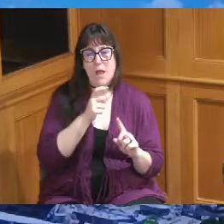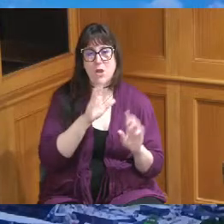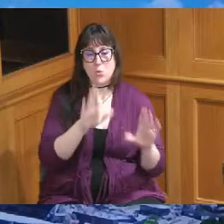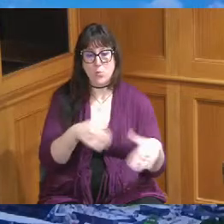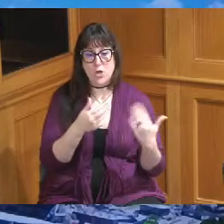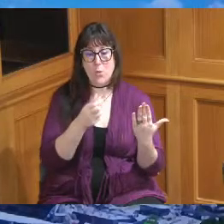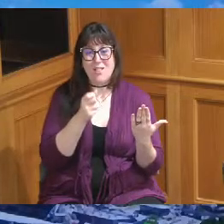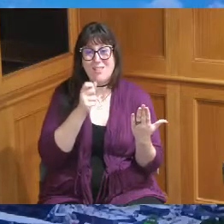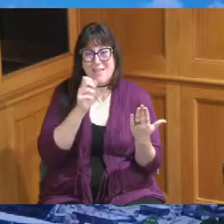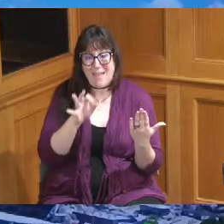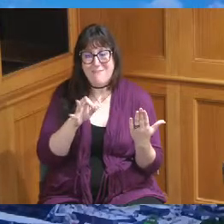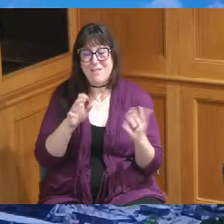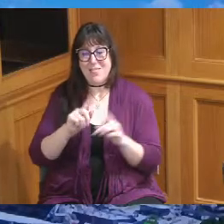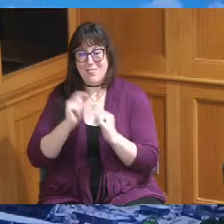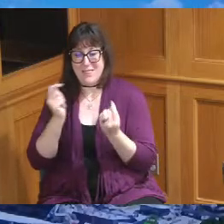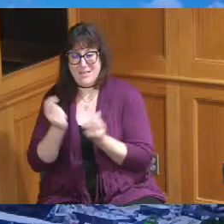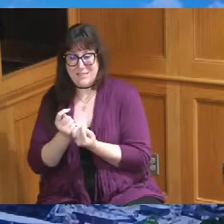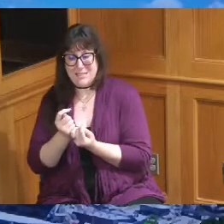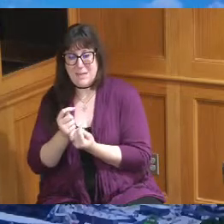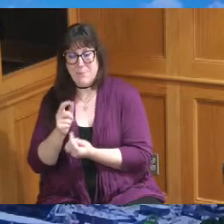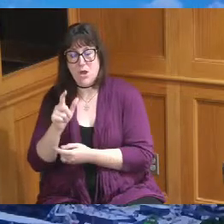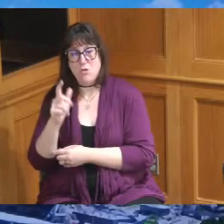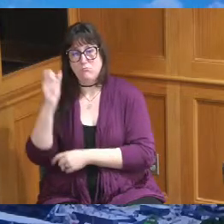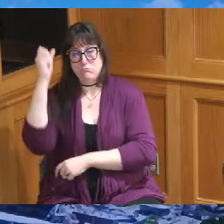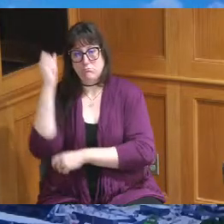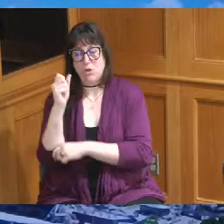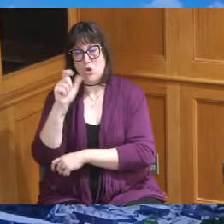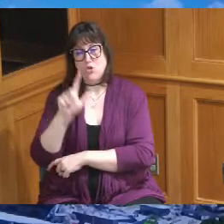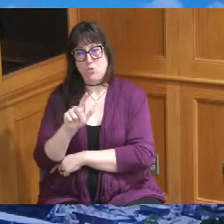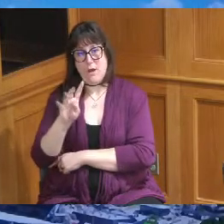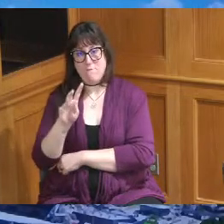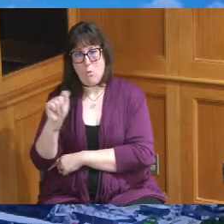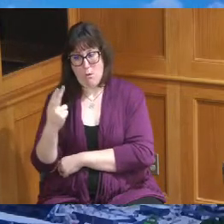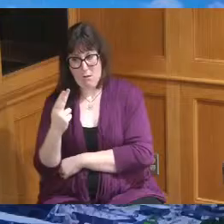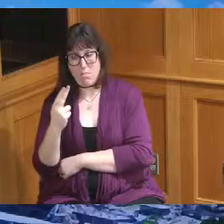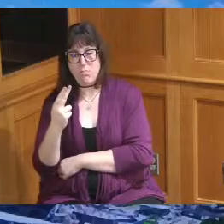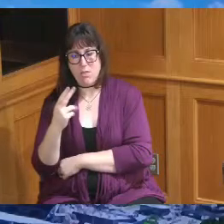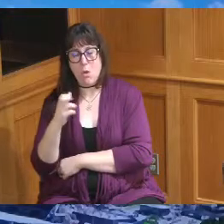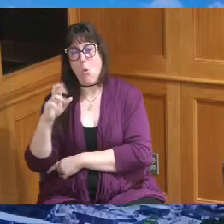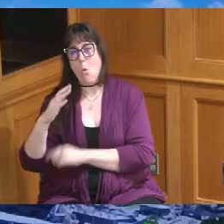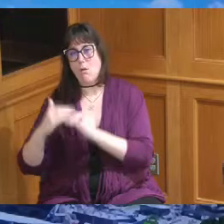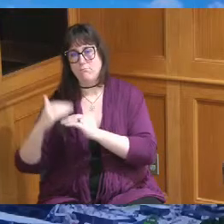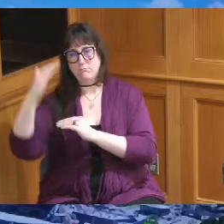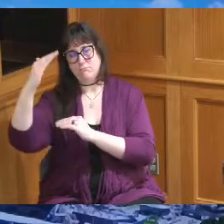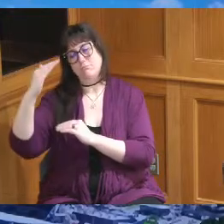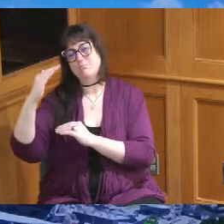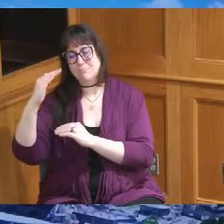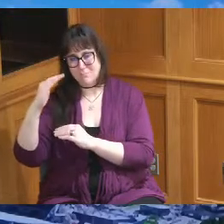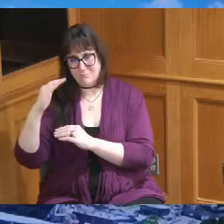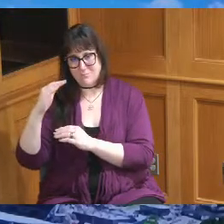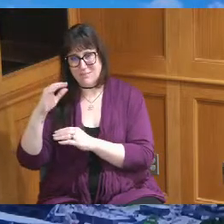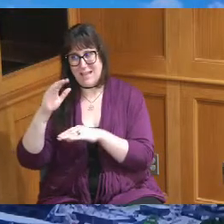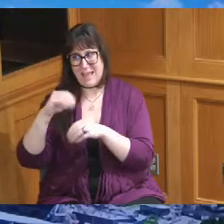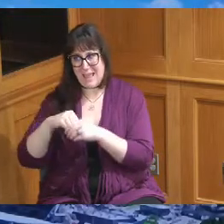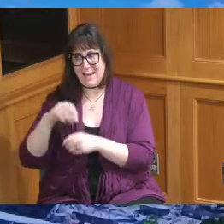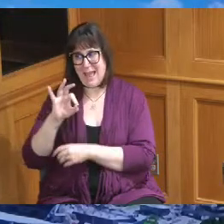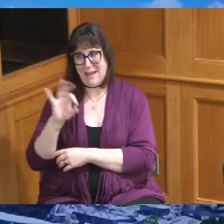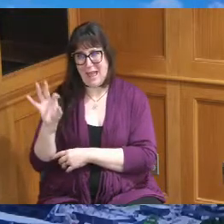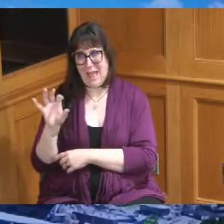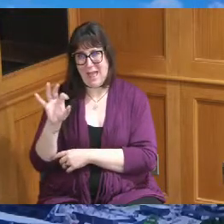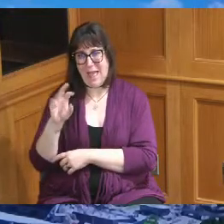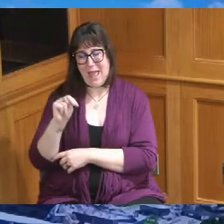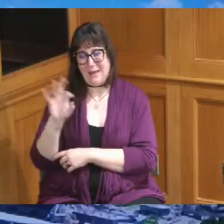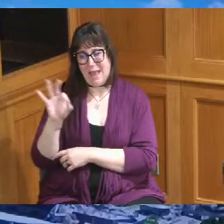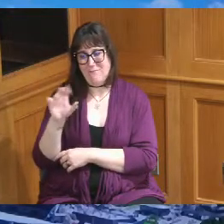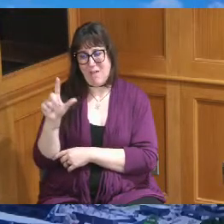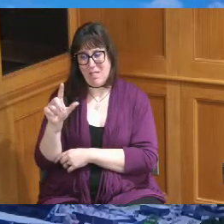team reaches 24th or better ranking in NFL revenue. So they can voluntarily elect to